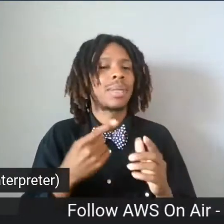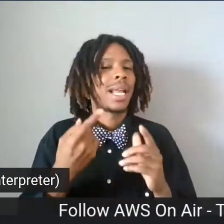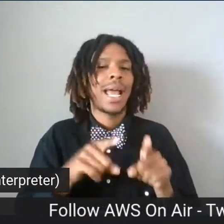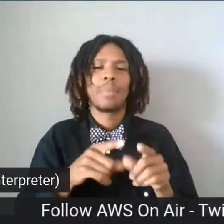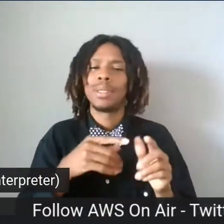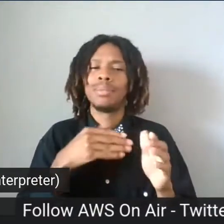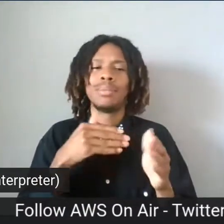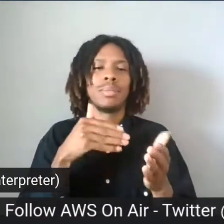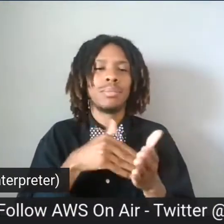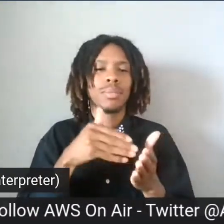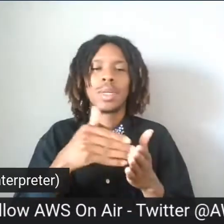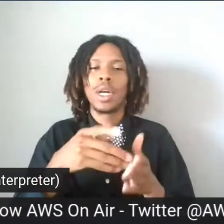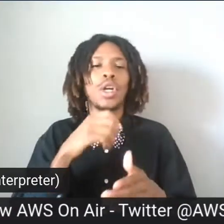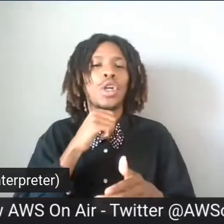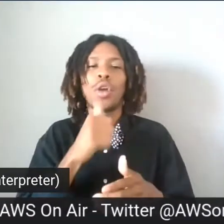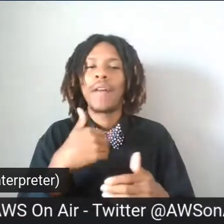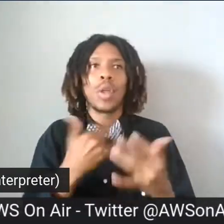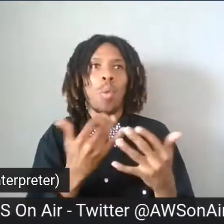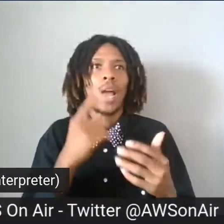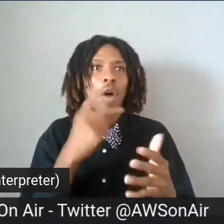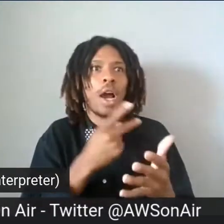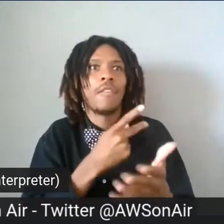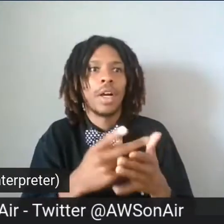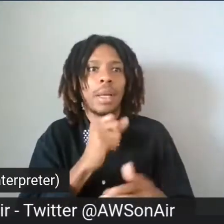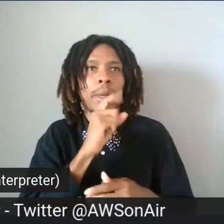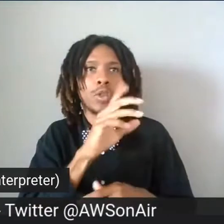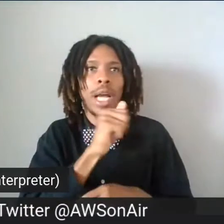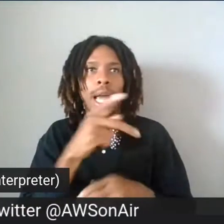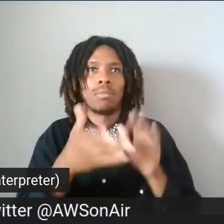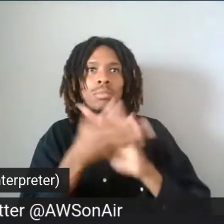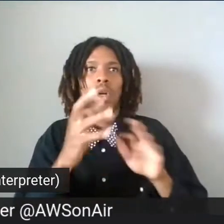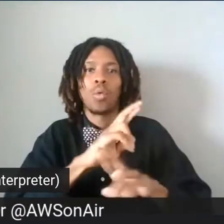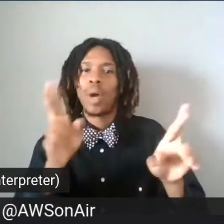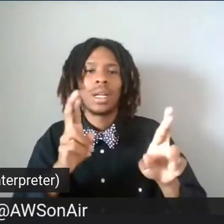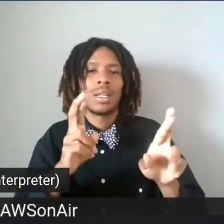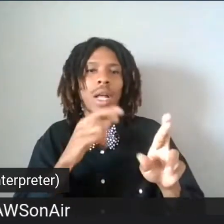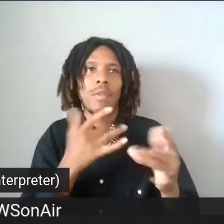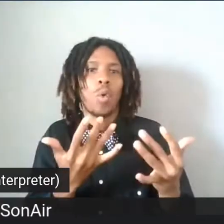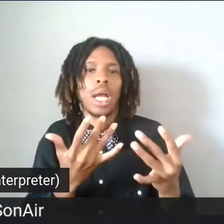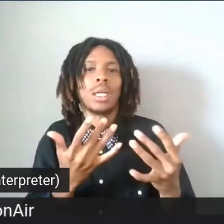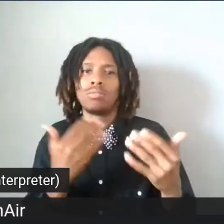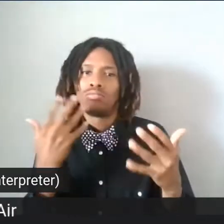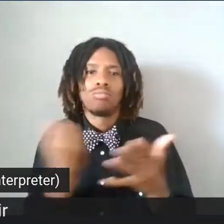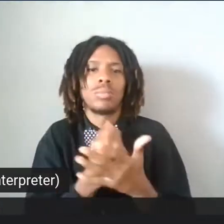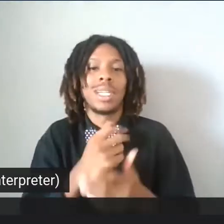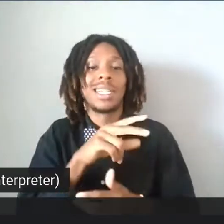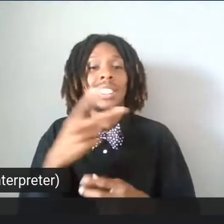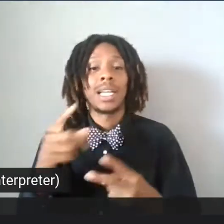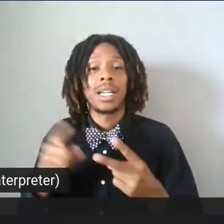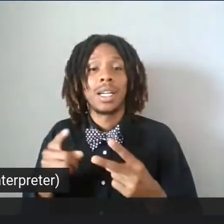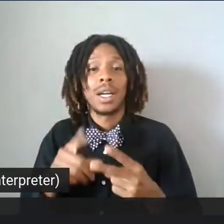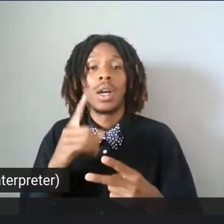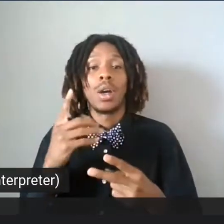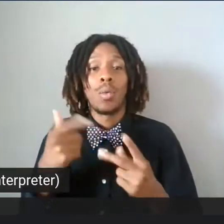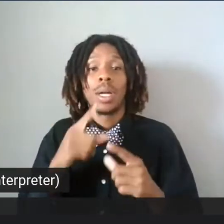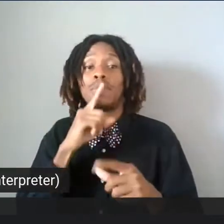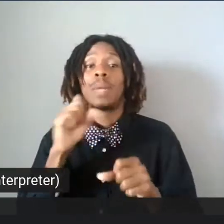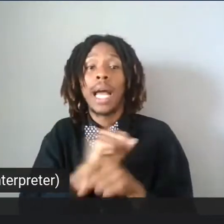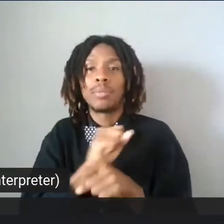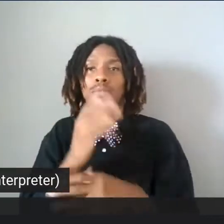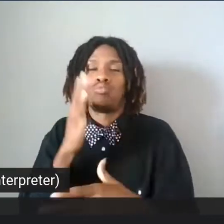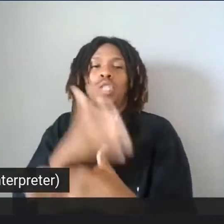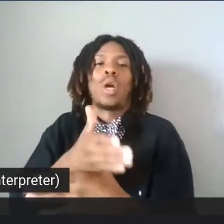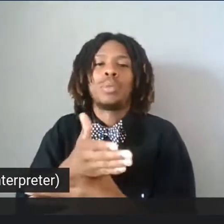don't have to wait for a failure to happen to ensure that your application is ready. And then the second thing is, what happens when an actual disruption happens?